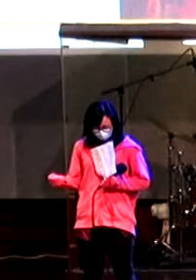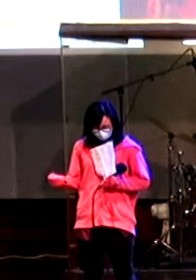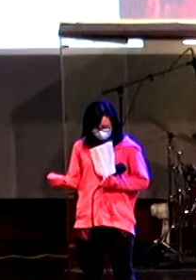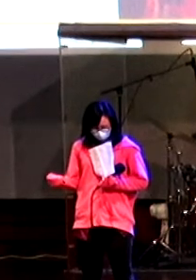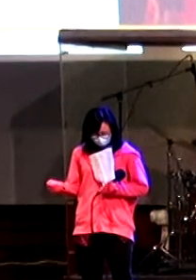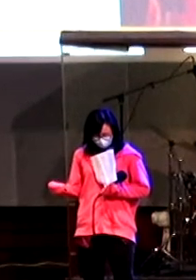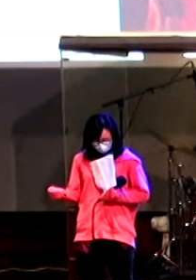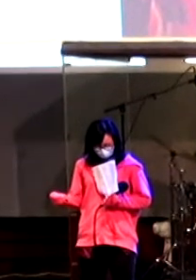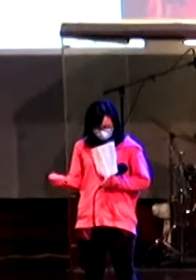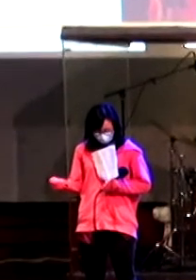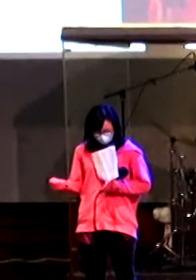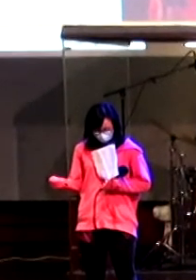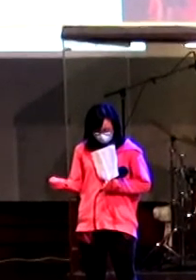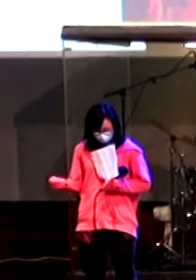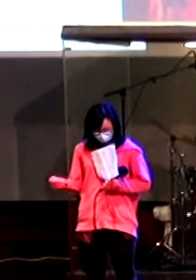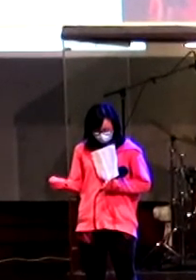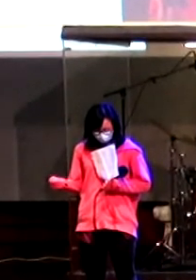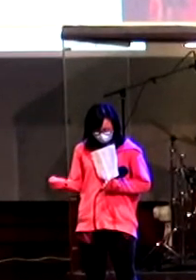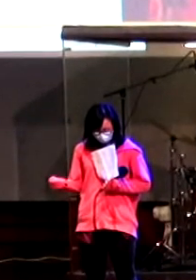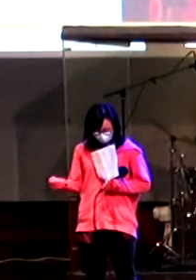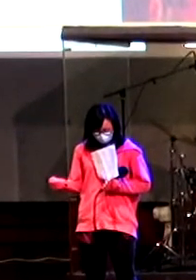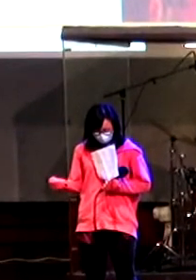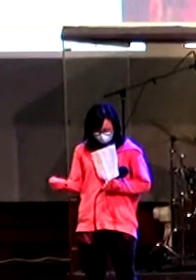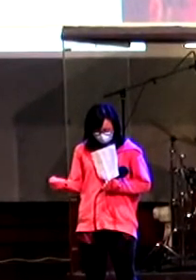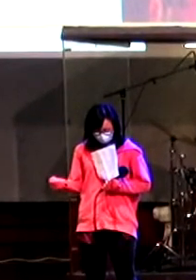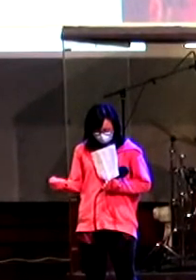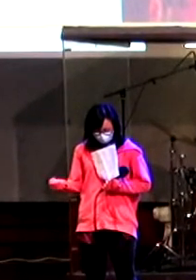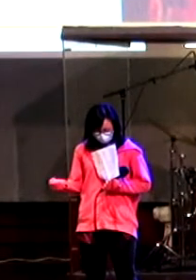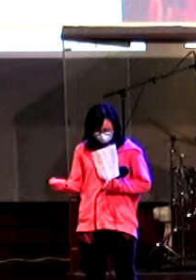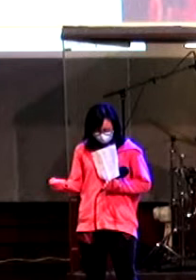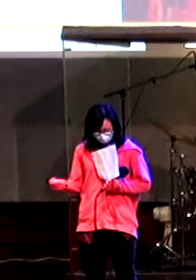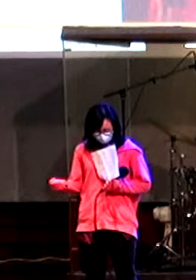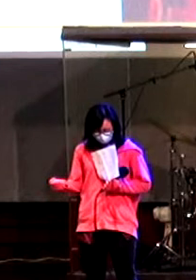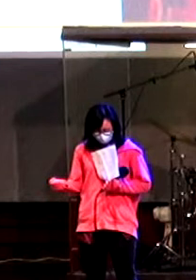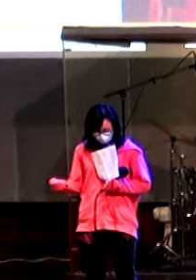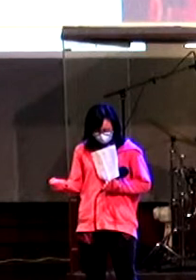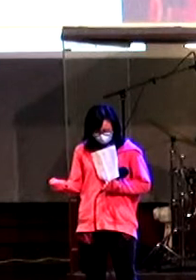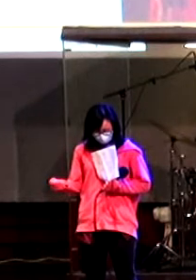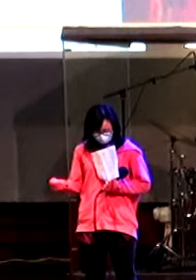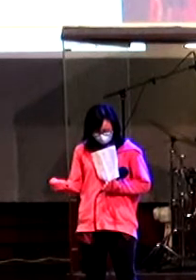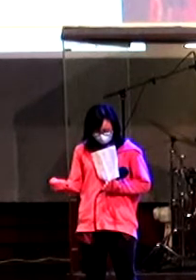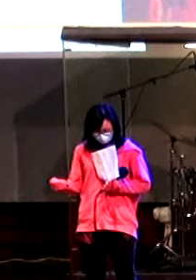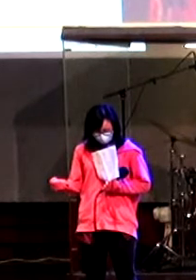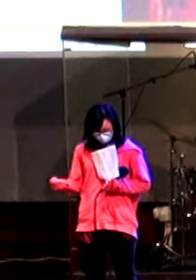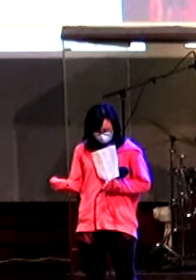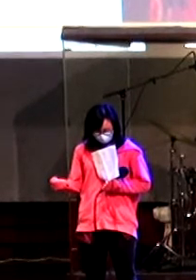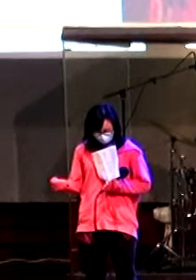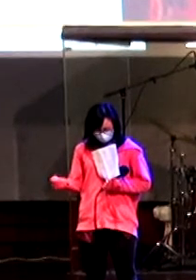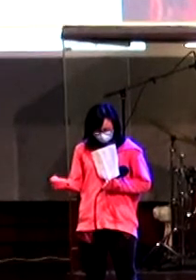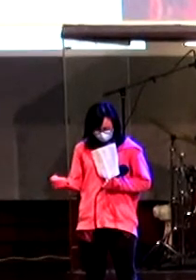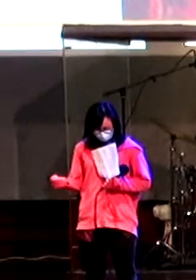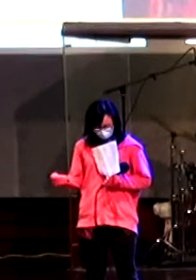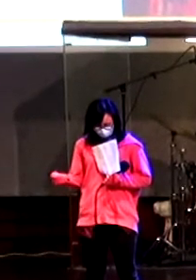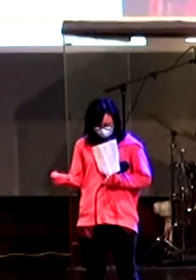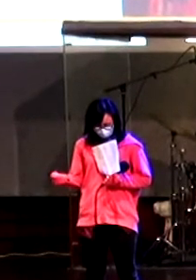exceedingly far more abundant than what we can even ask or imagine, according to the power that is already